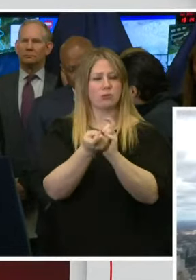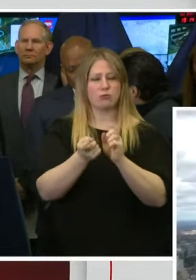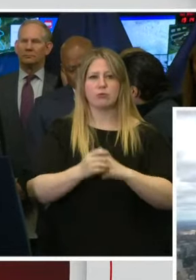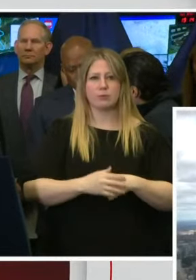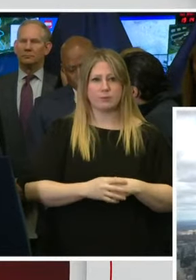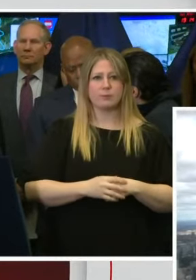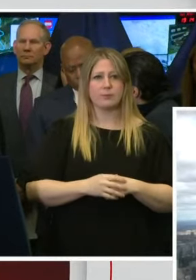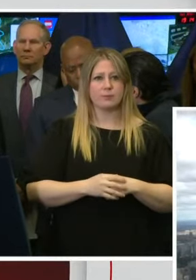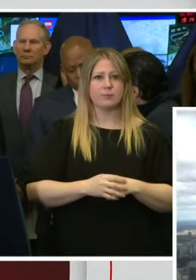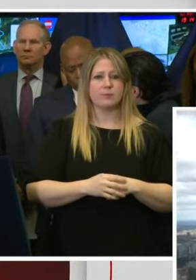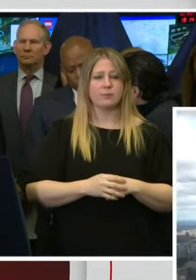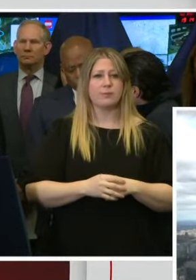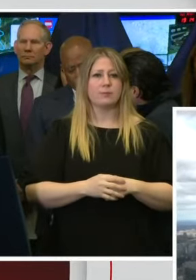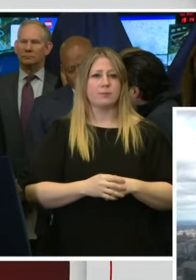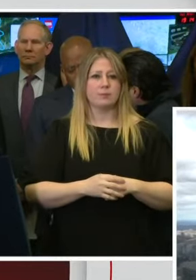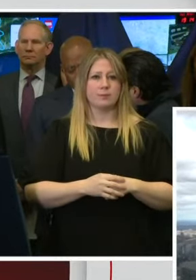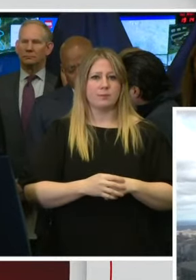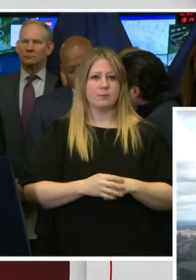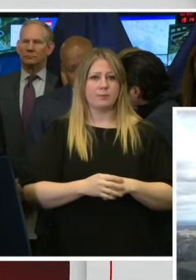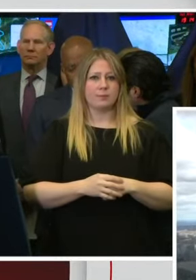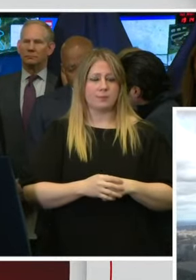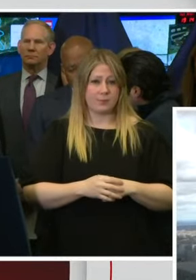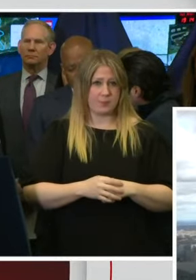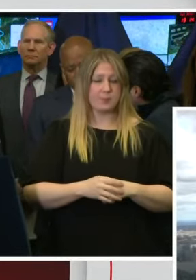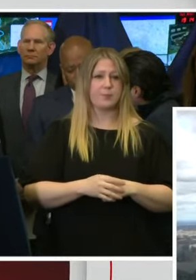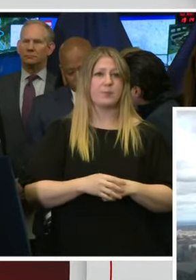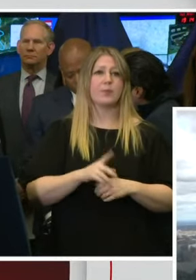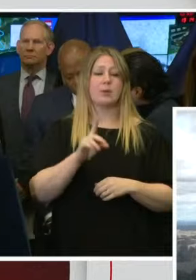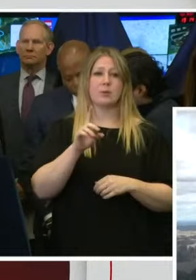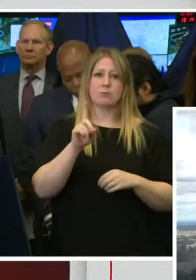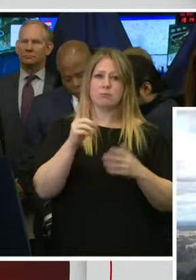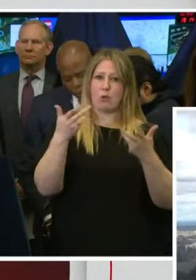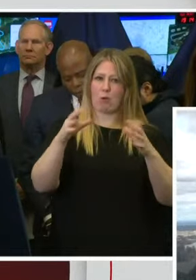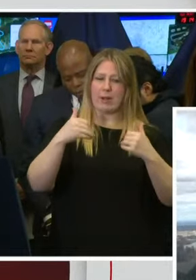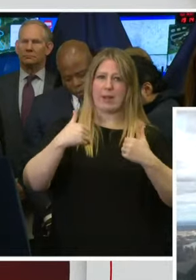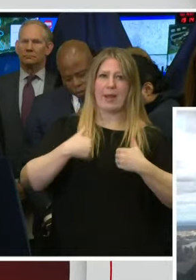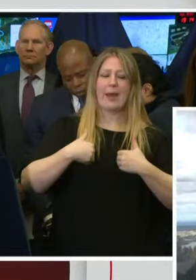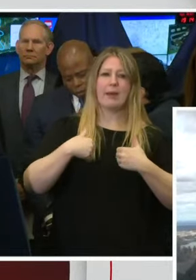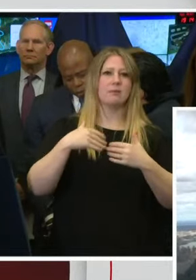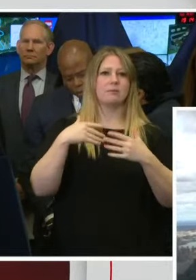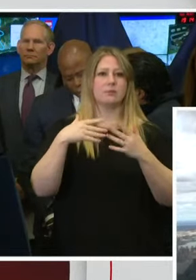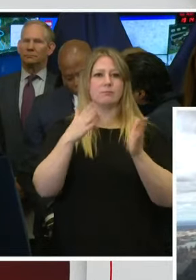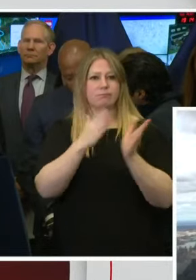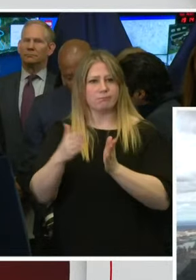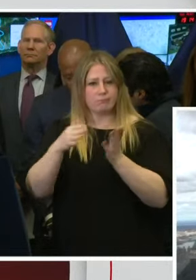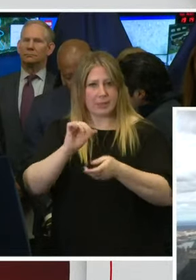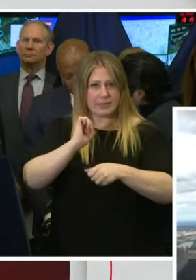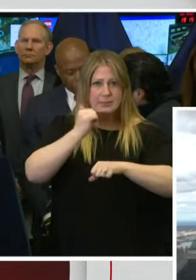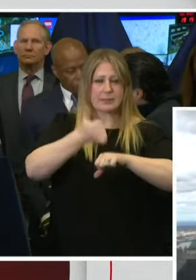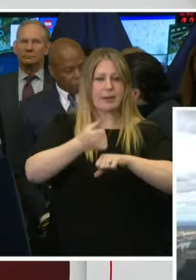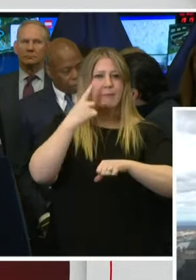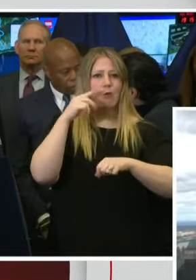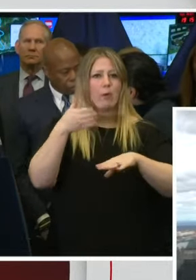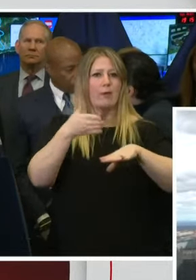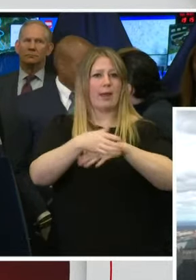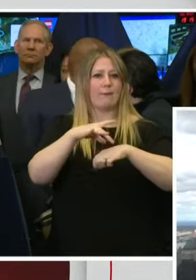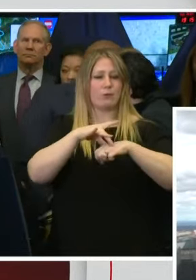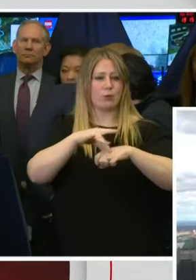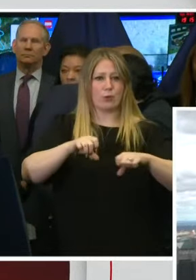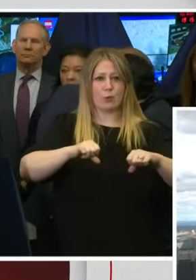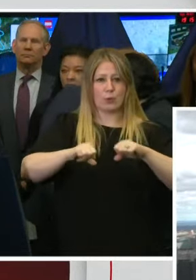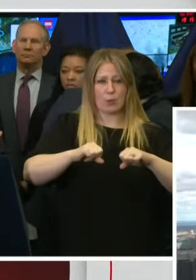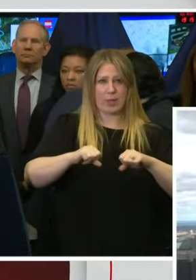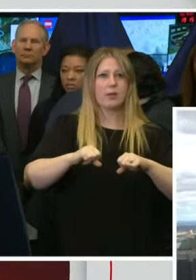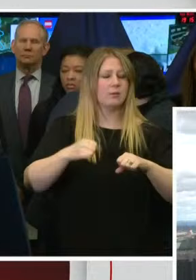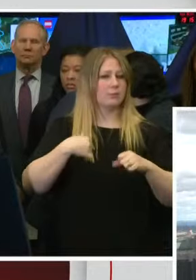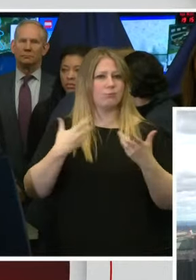infrastructure. We do have a series of protocols for after another quake event. We have initiated those. Those involve inspecting our